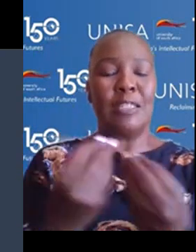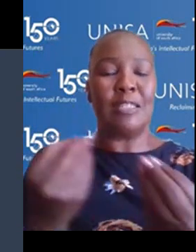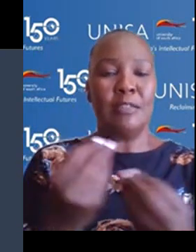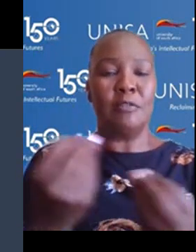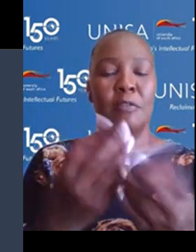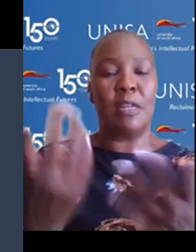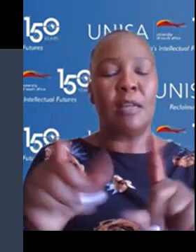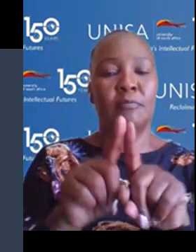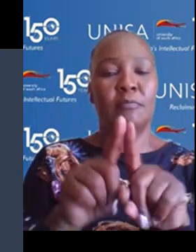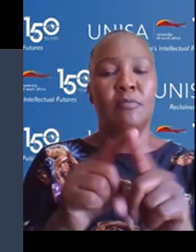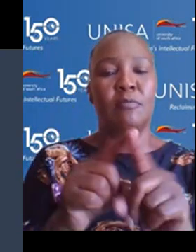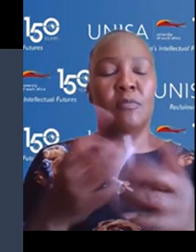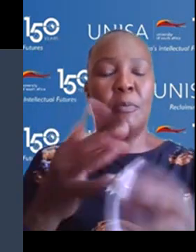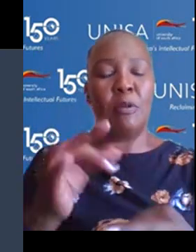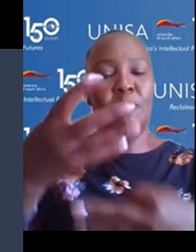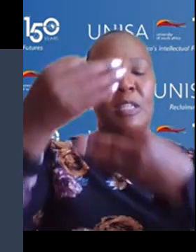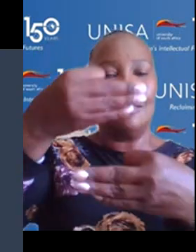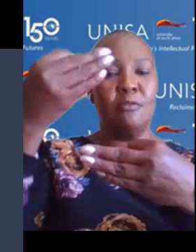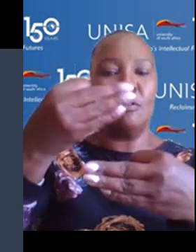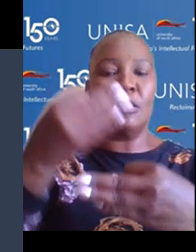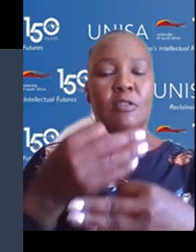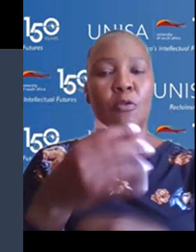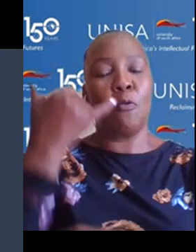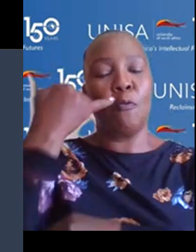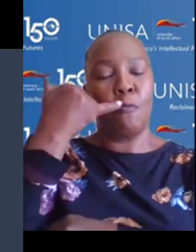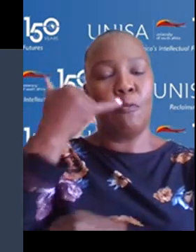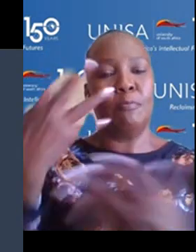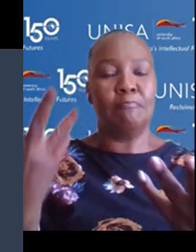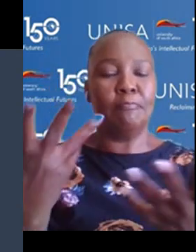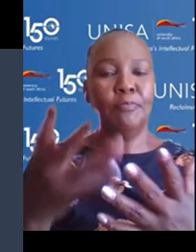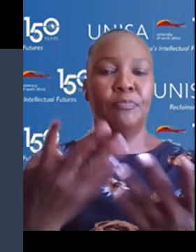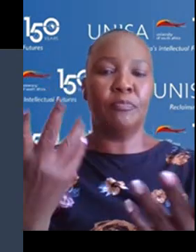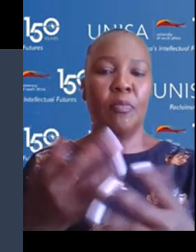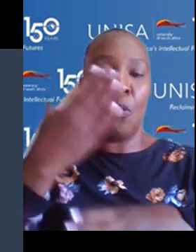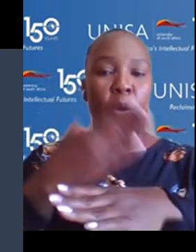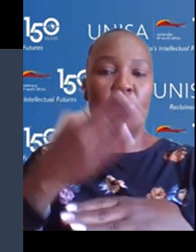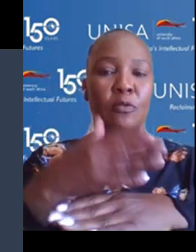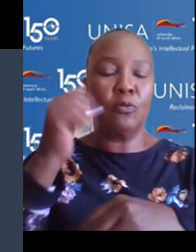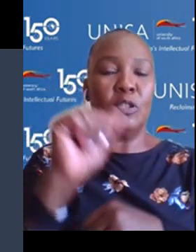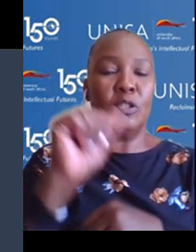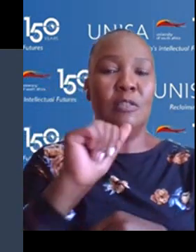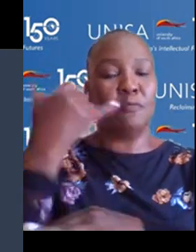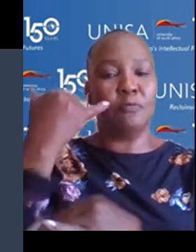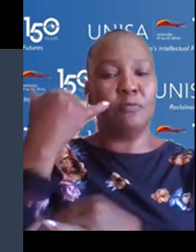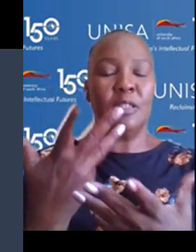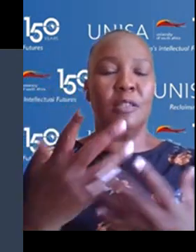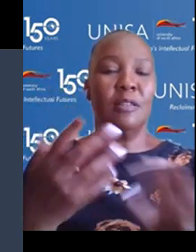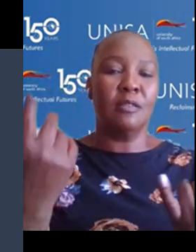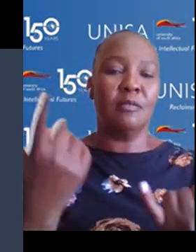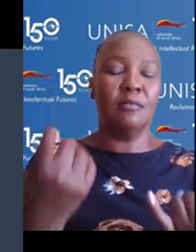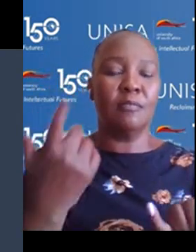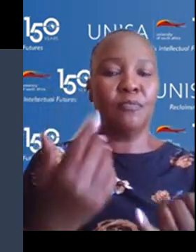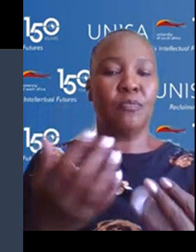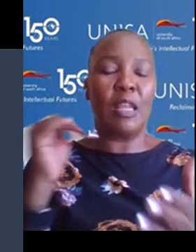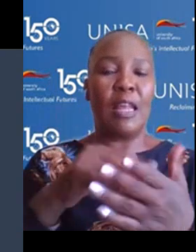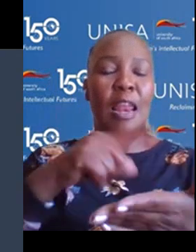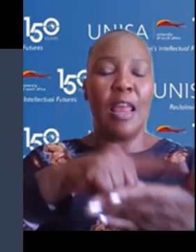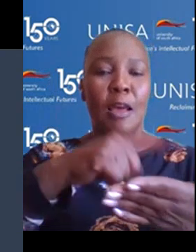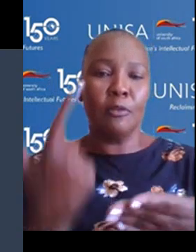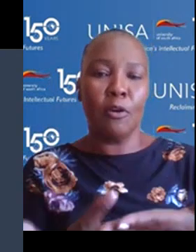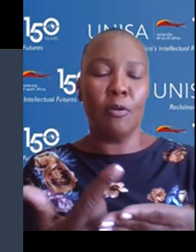instance, say you've got a document on your mobile phone, you can work on it on your mobile phone. When you get to a laptop or a